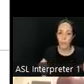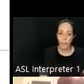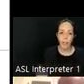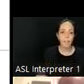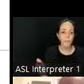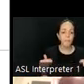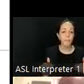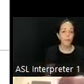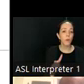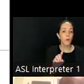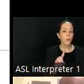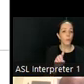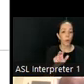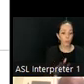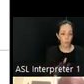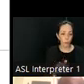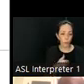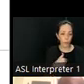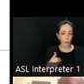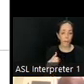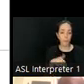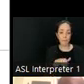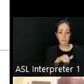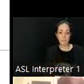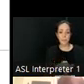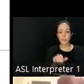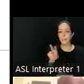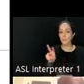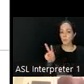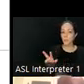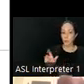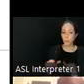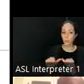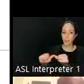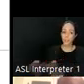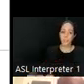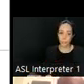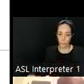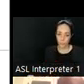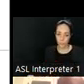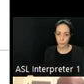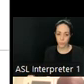members will onboard while 2/3 will remain as they continue to serve their terms.